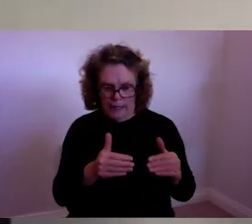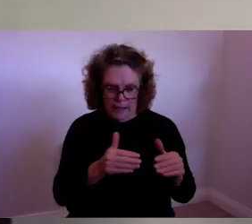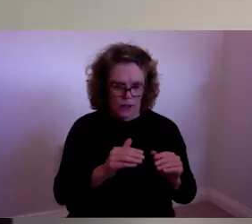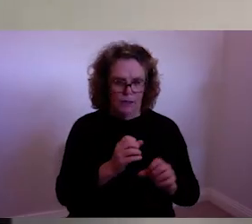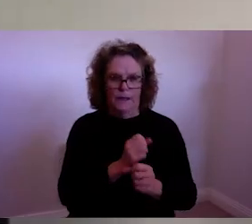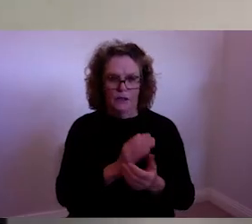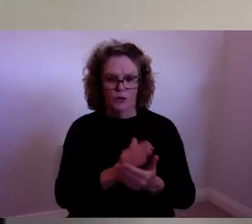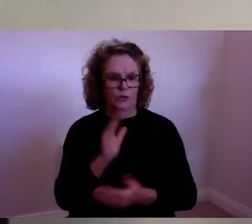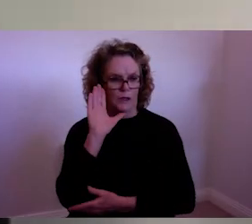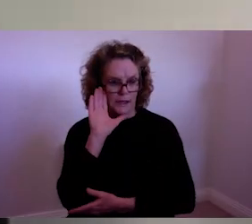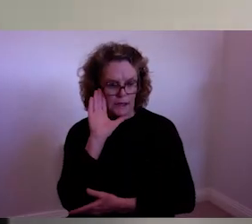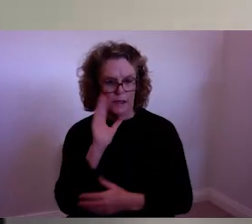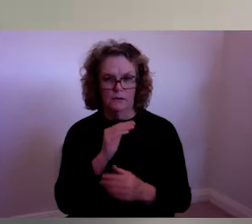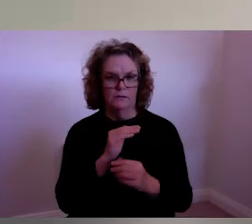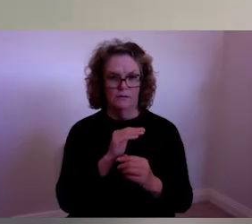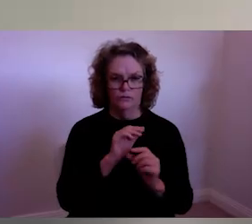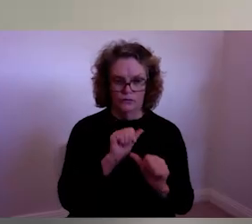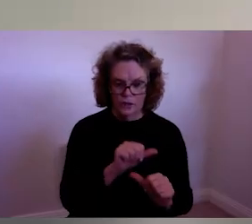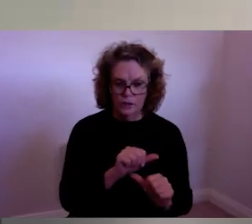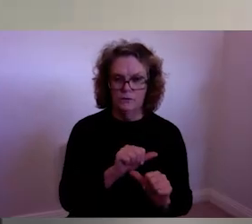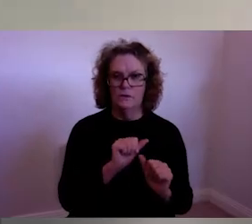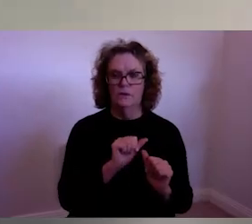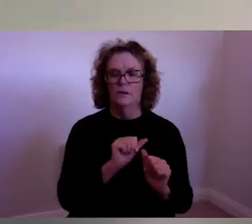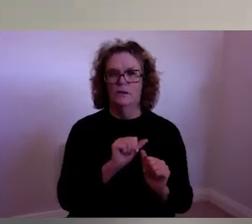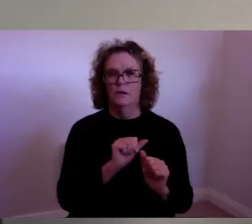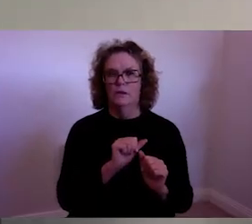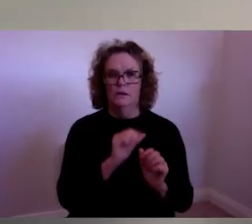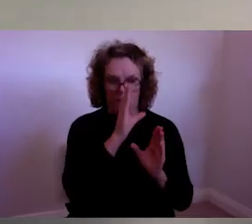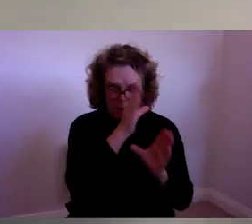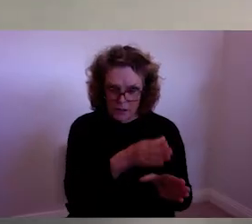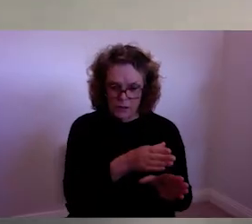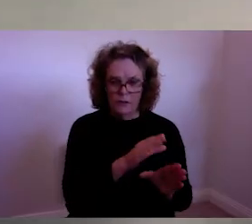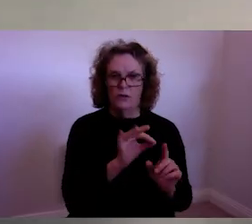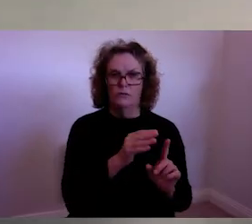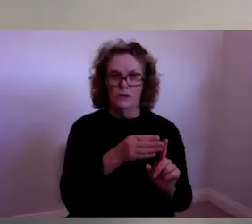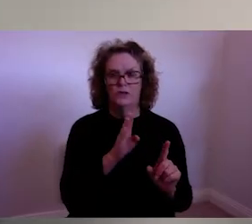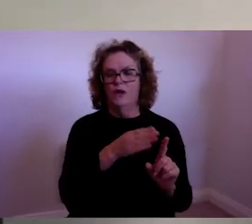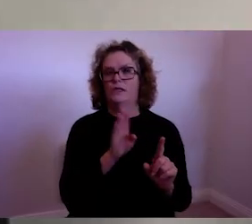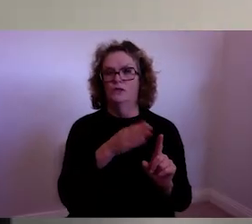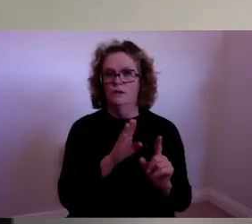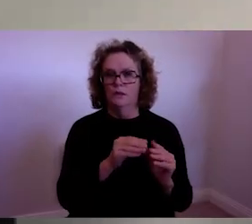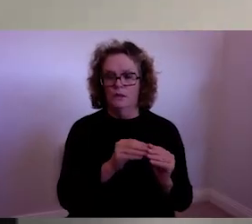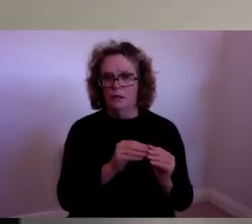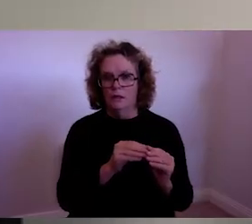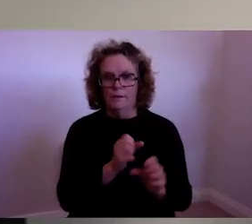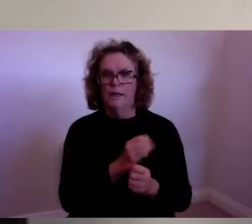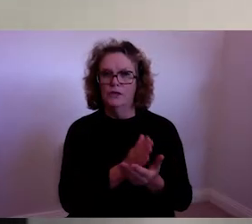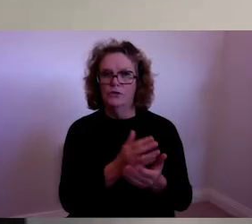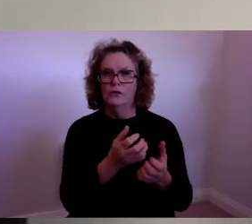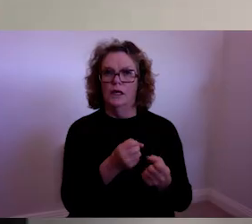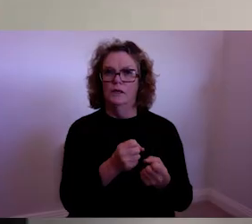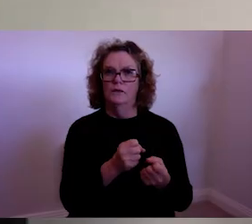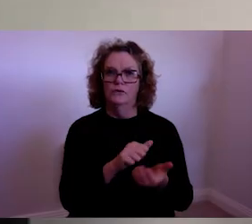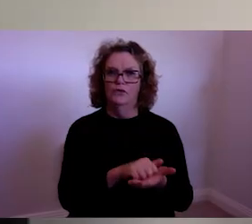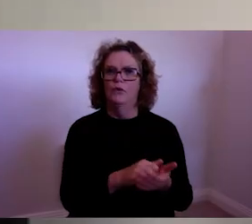listening is full and attentive, and that you are getting a true answer, like we do with all of